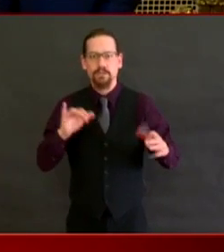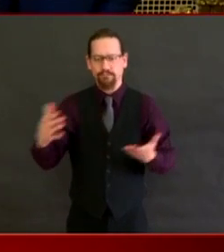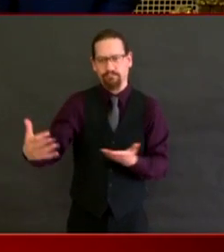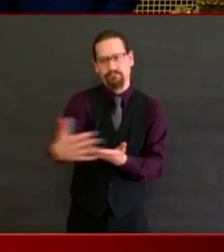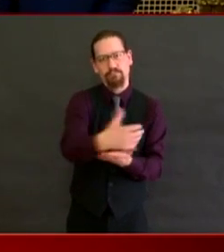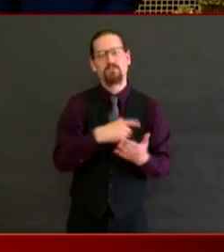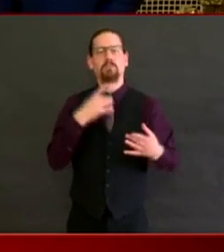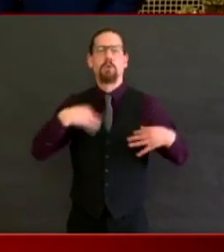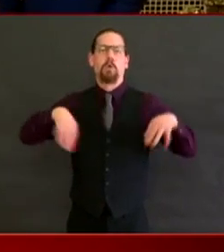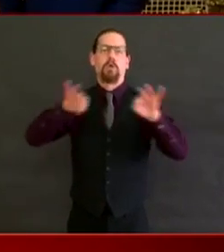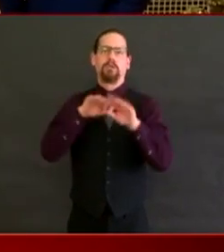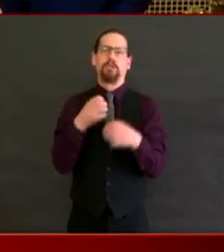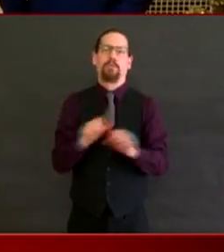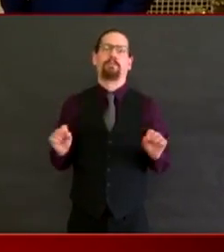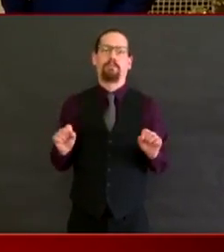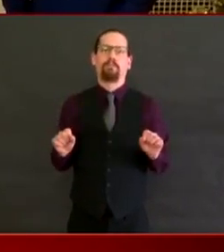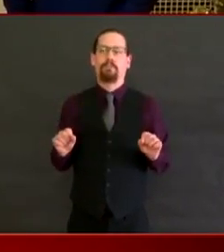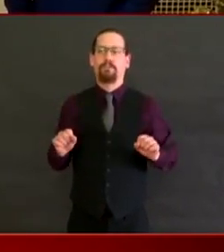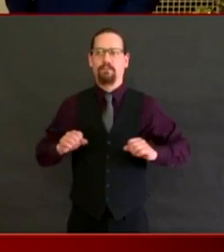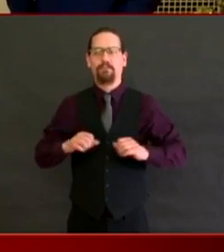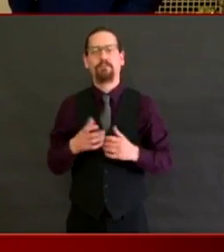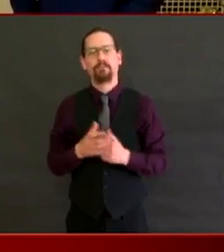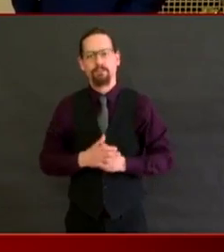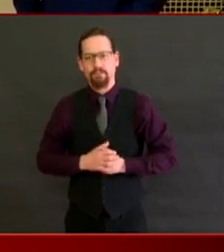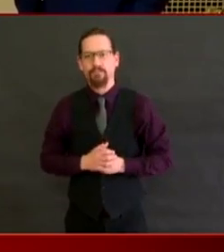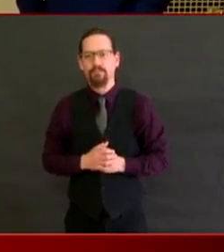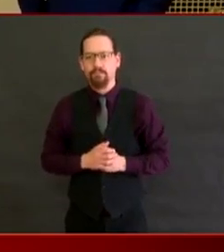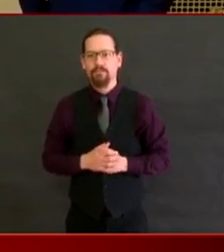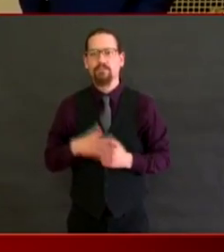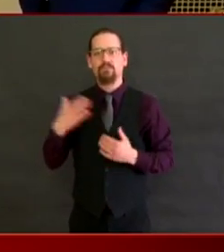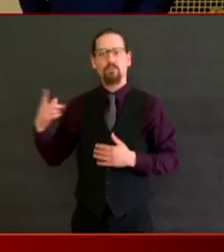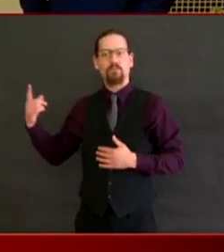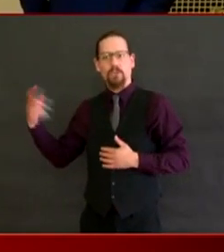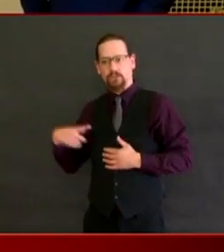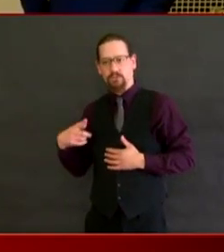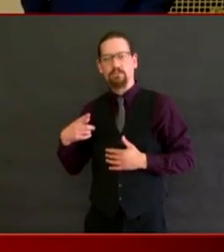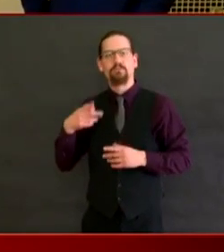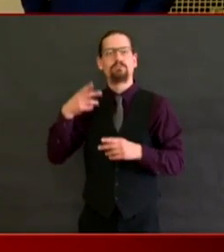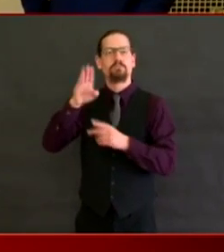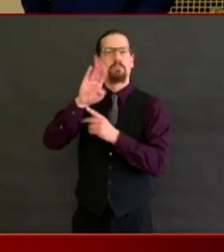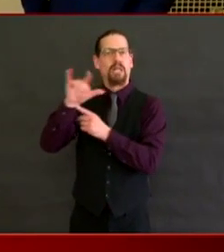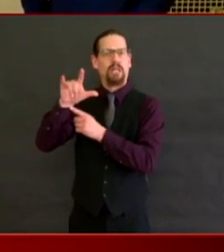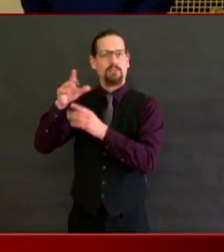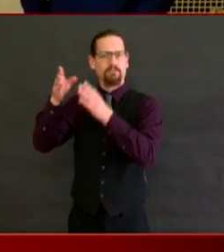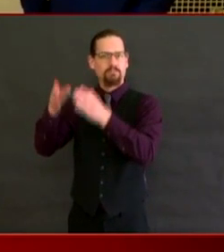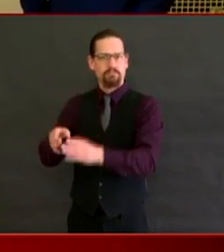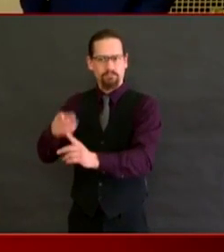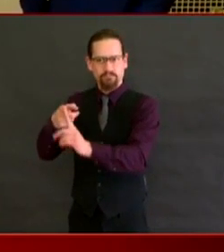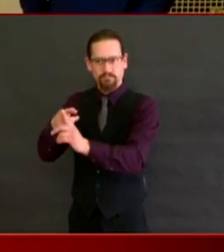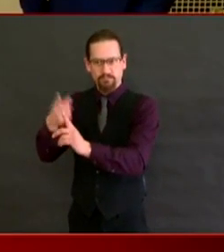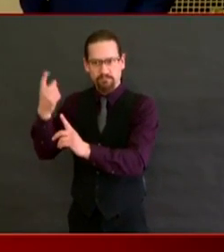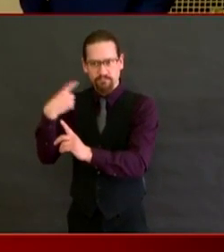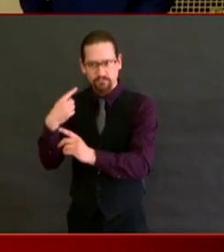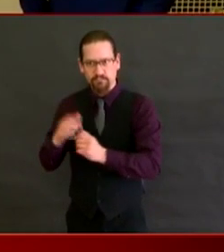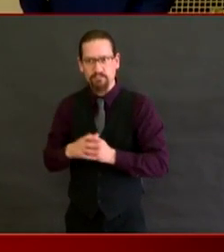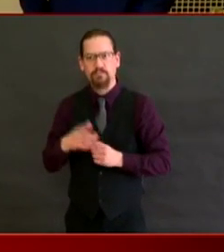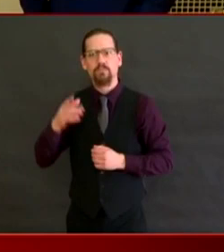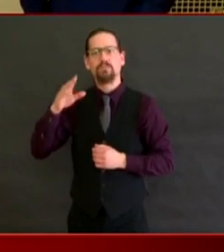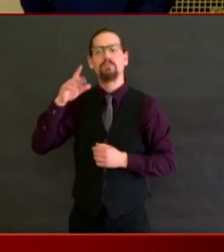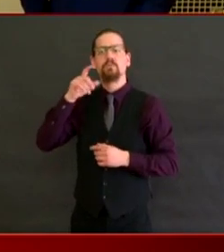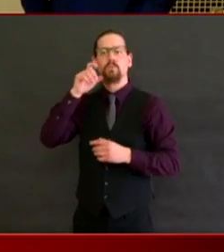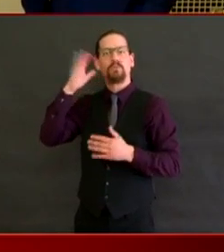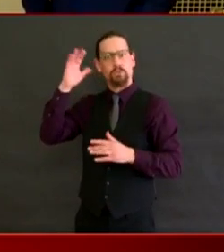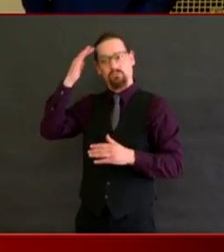considered waiving the typical fees and procedural standards for retired healthcare professionals that may want to step up and return